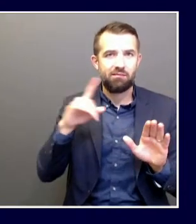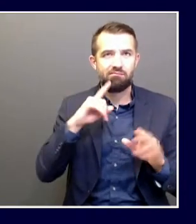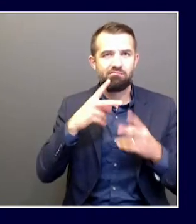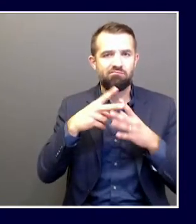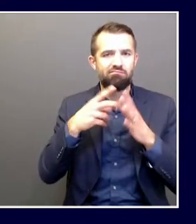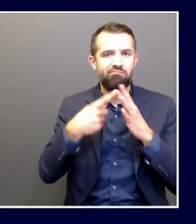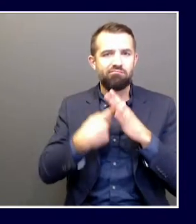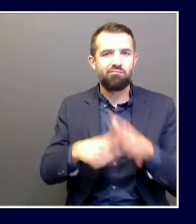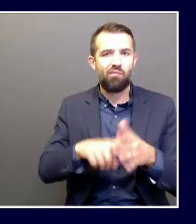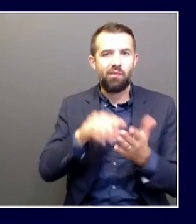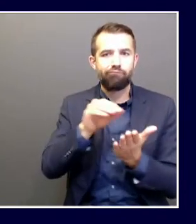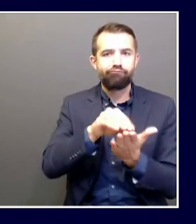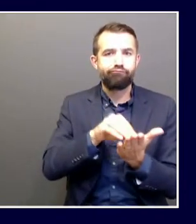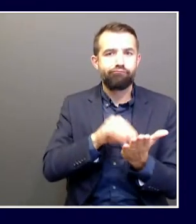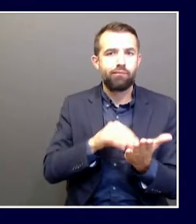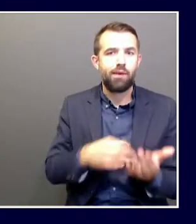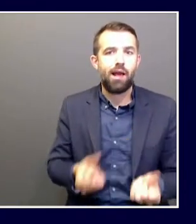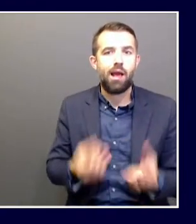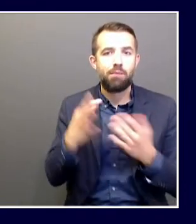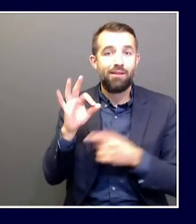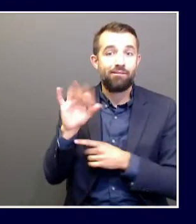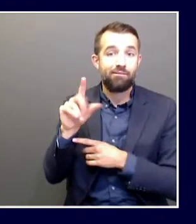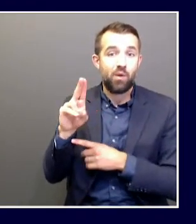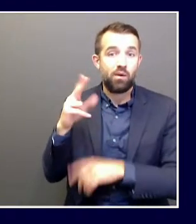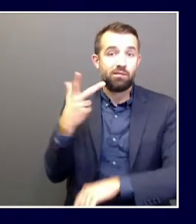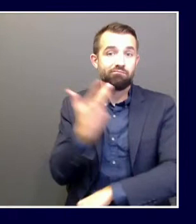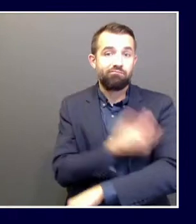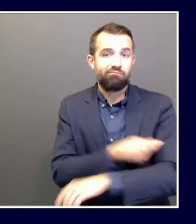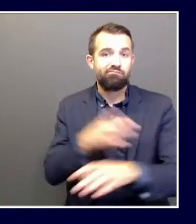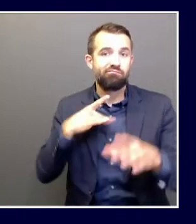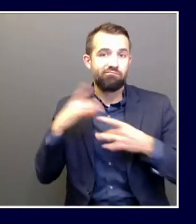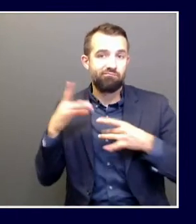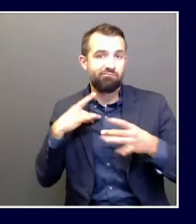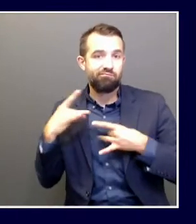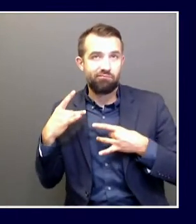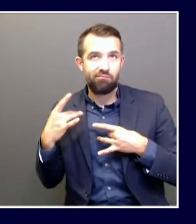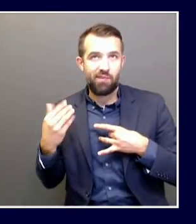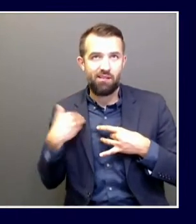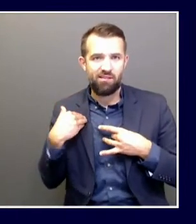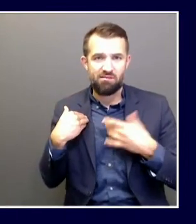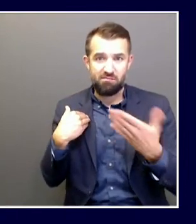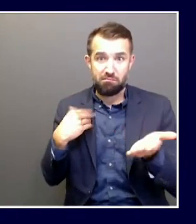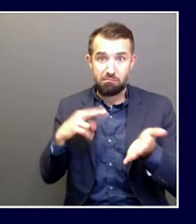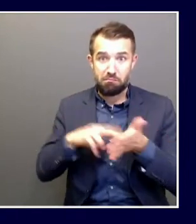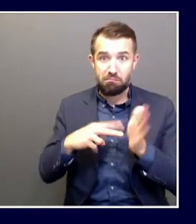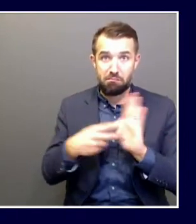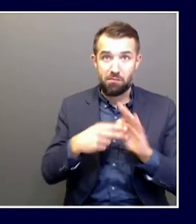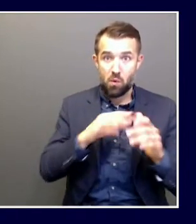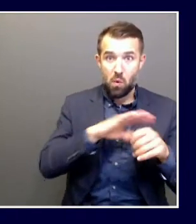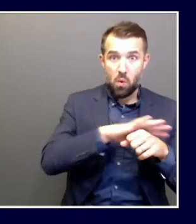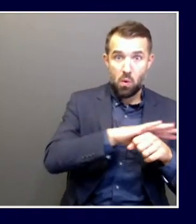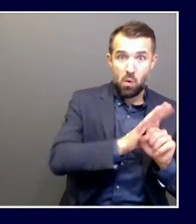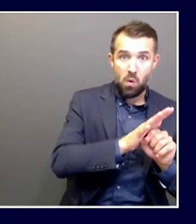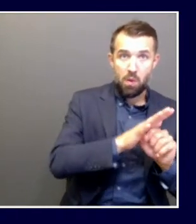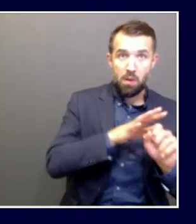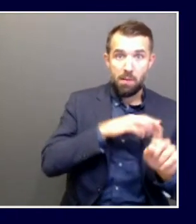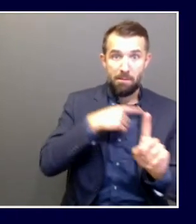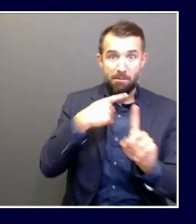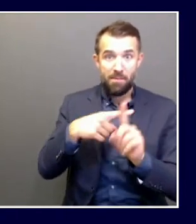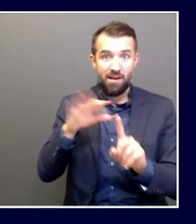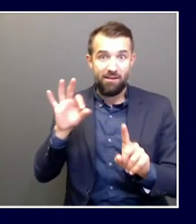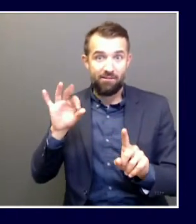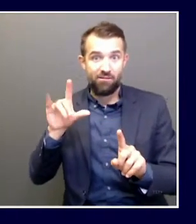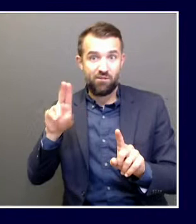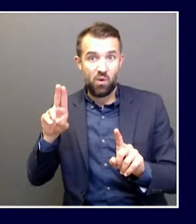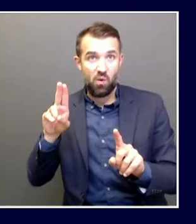as to, now that we're kind of heading into flu season, is that going to complicate efforts to fight the coronavirus on your end, or